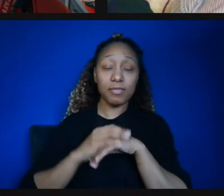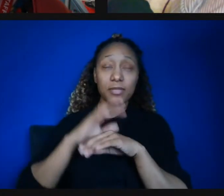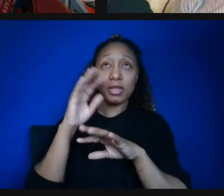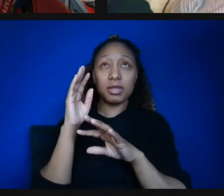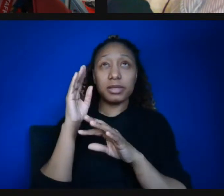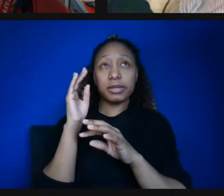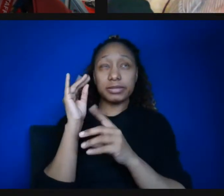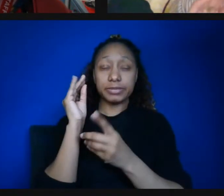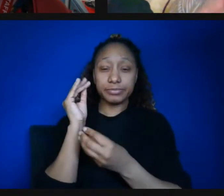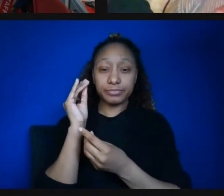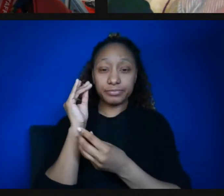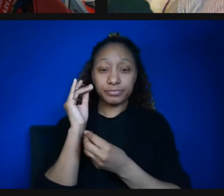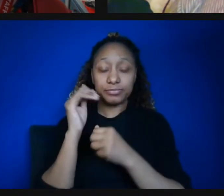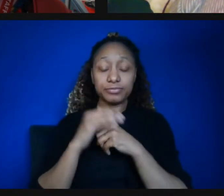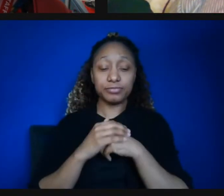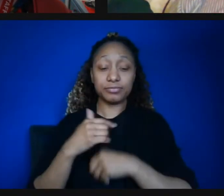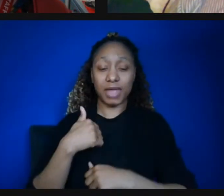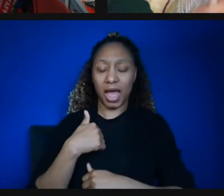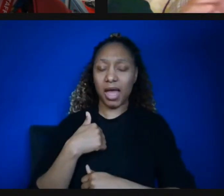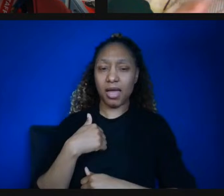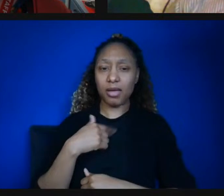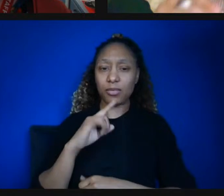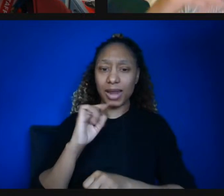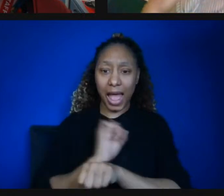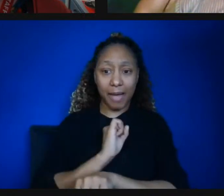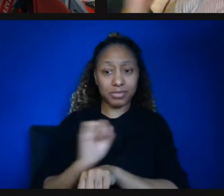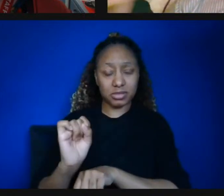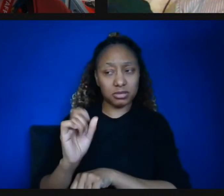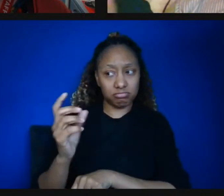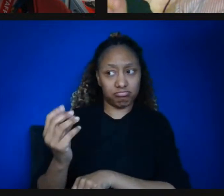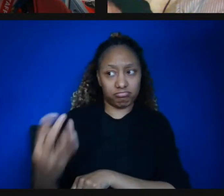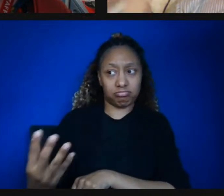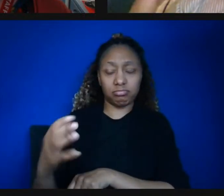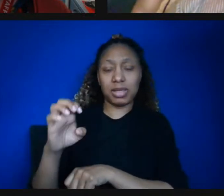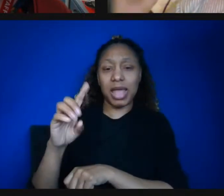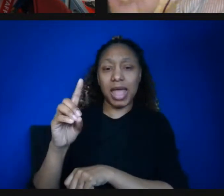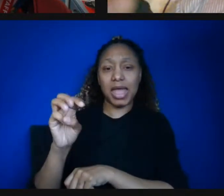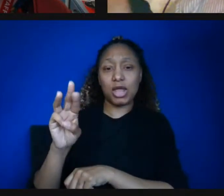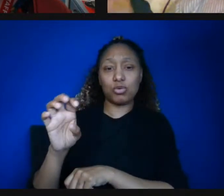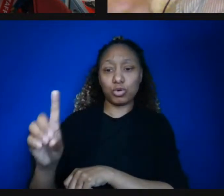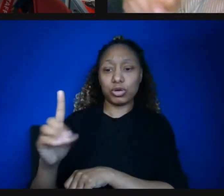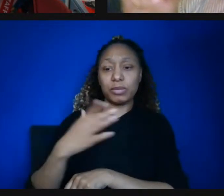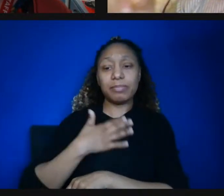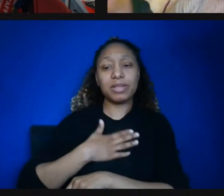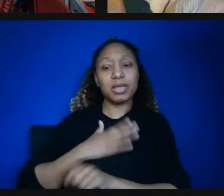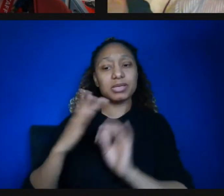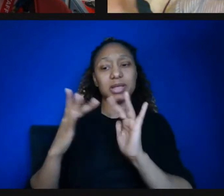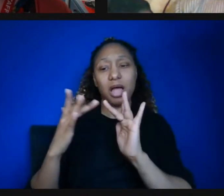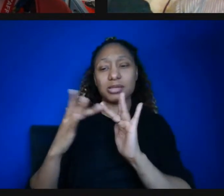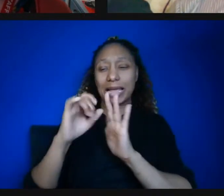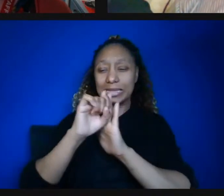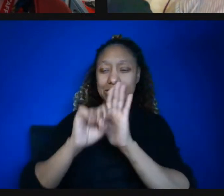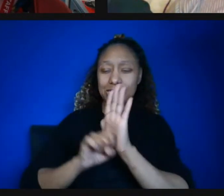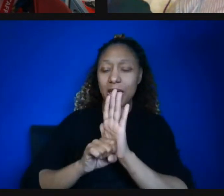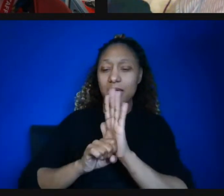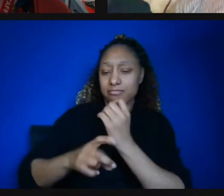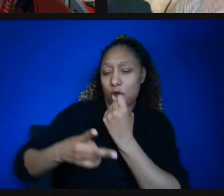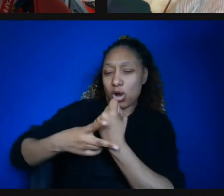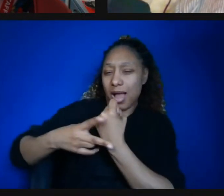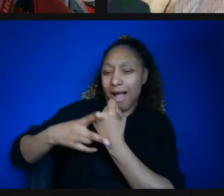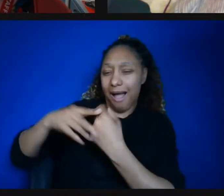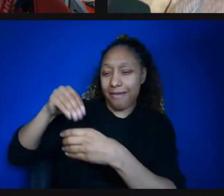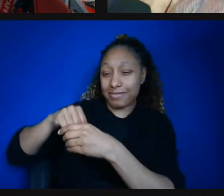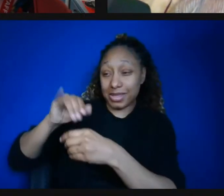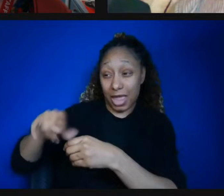and I would absolutely say, Edward, please contact the state archives that you're curious about. As far as I